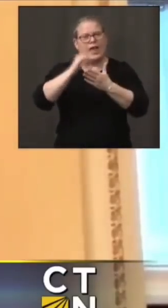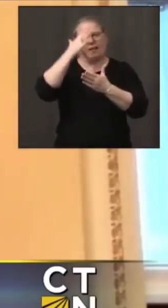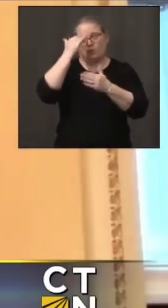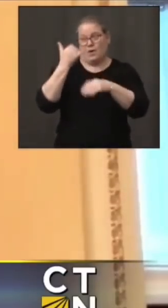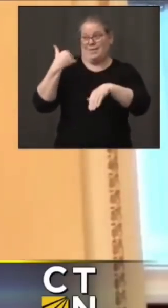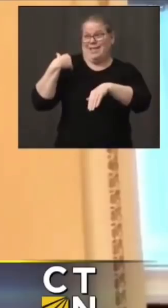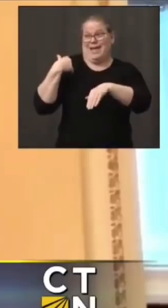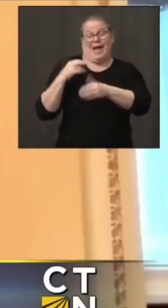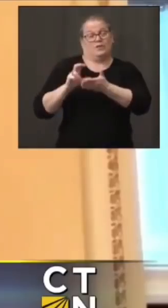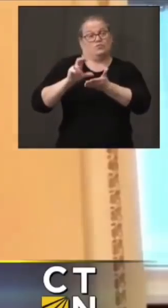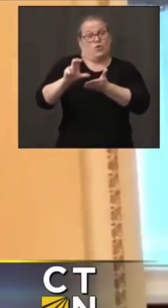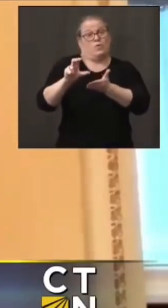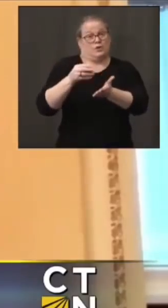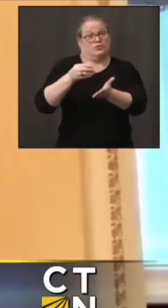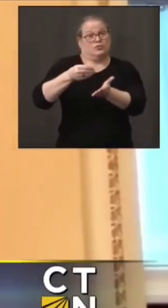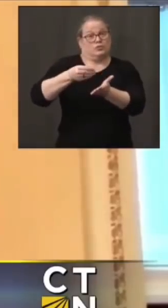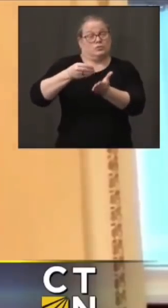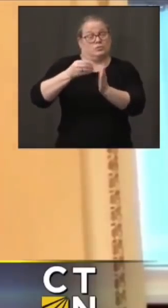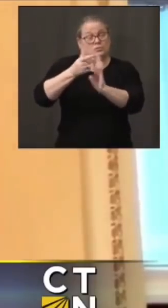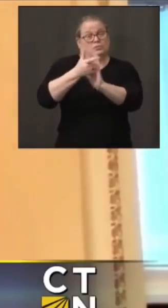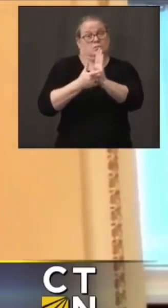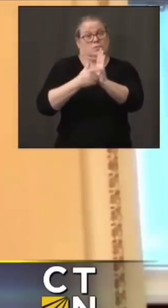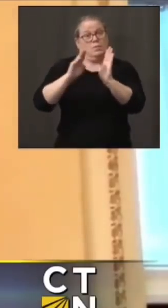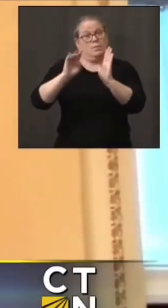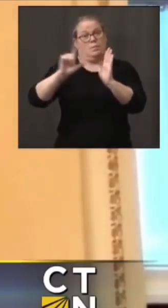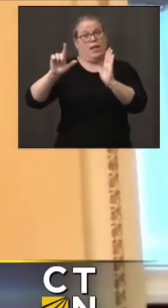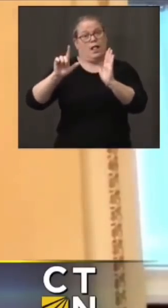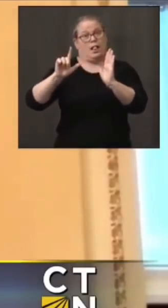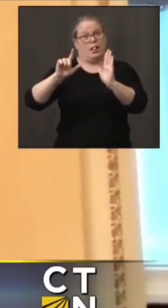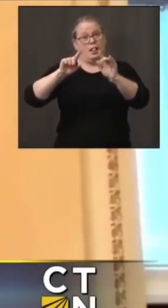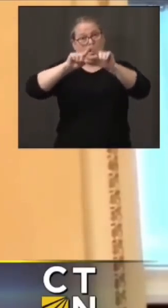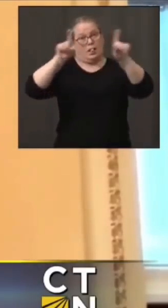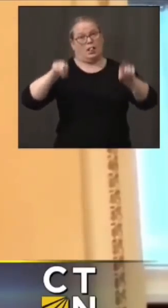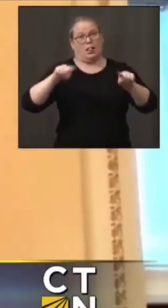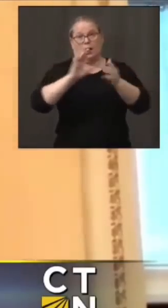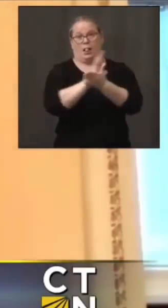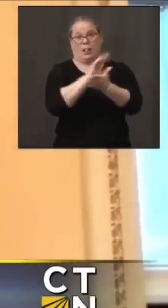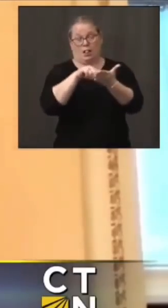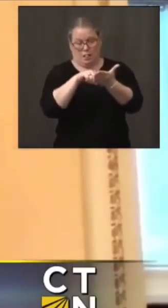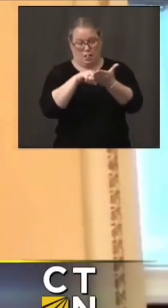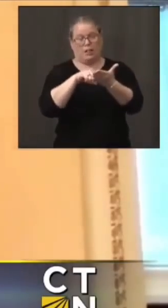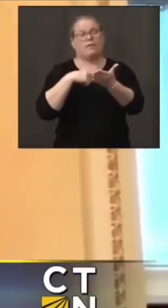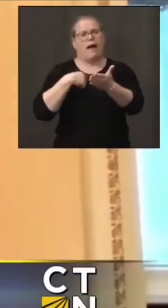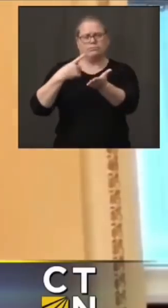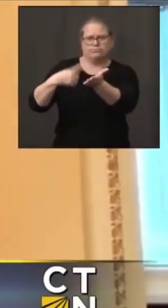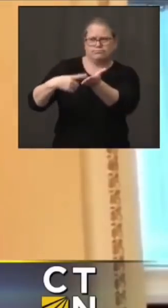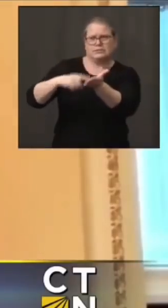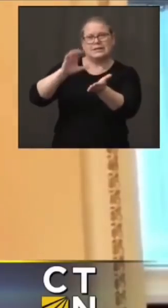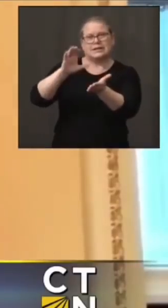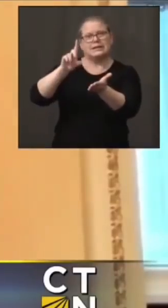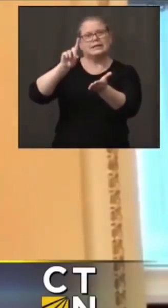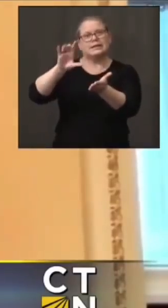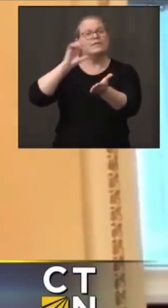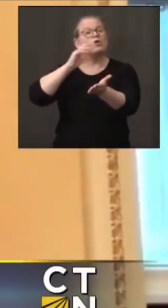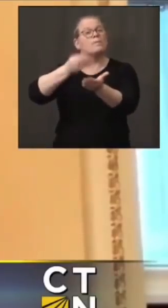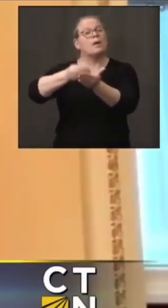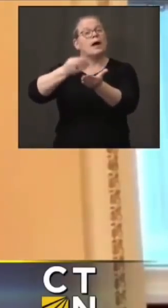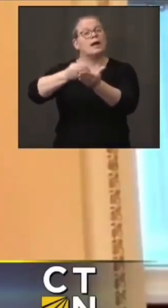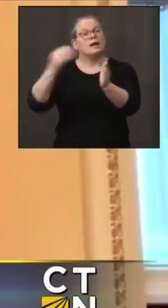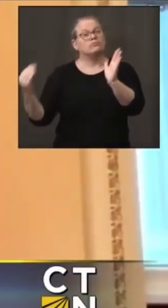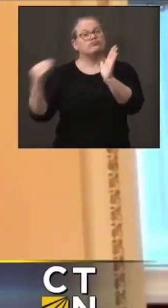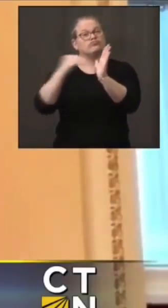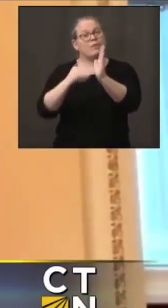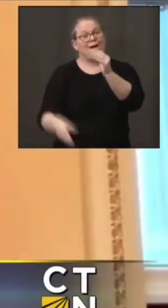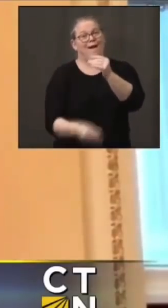appropriations bill, and I worked with the CDC to put in funding, and that's true in the case of the